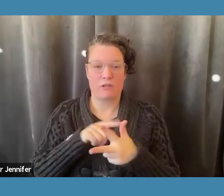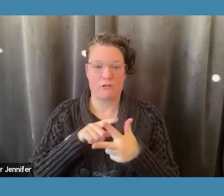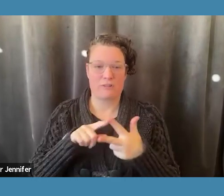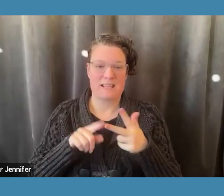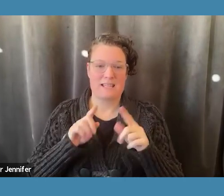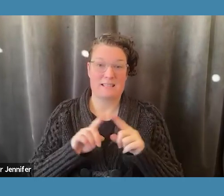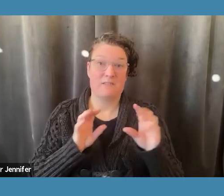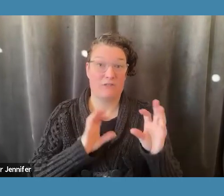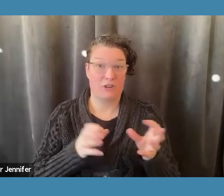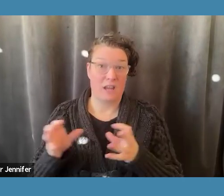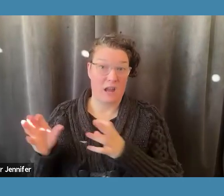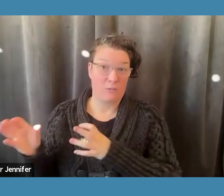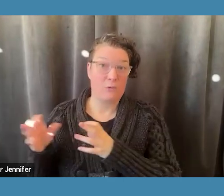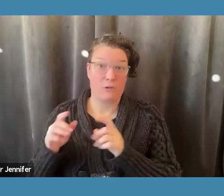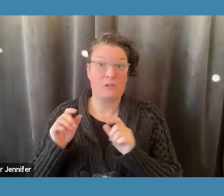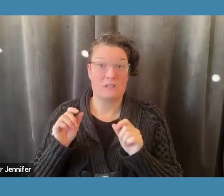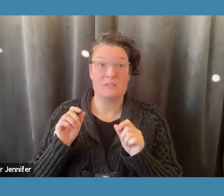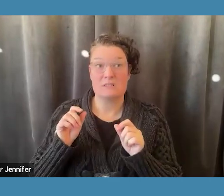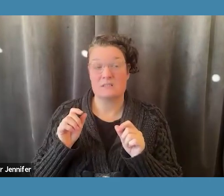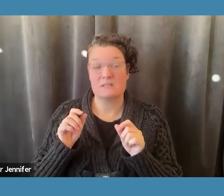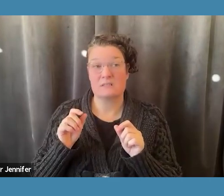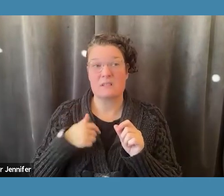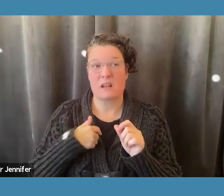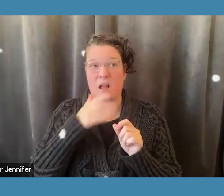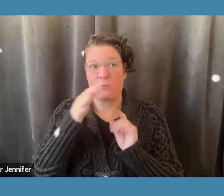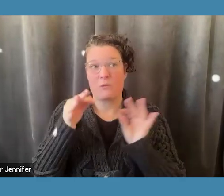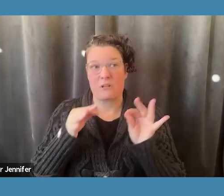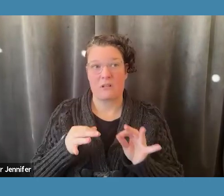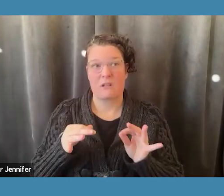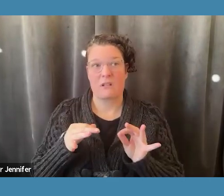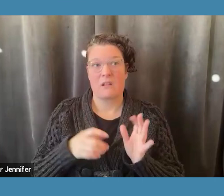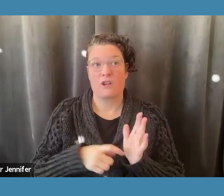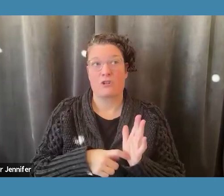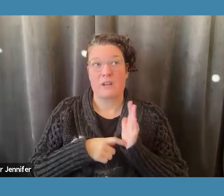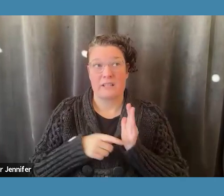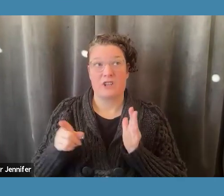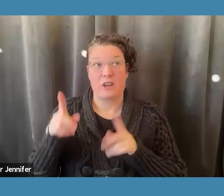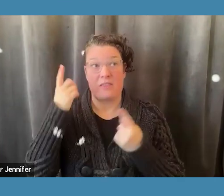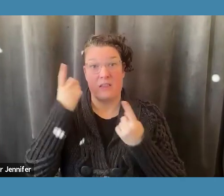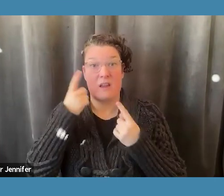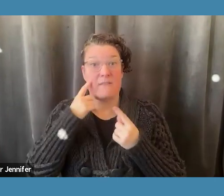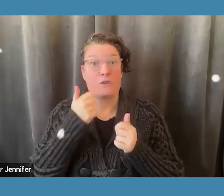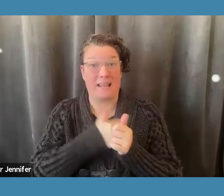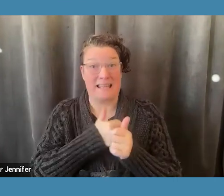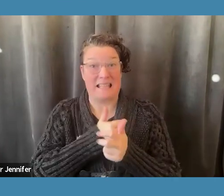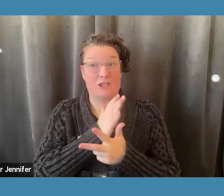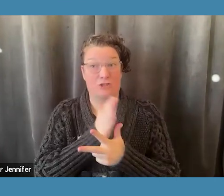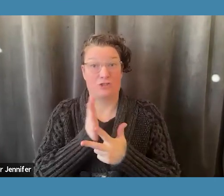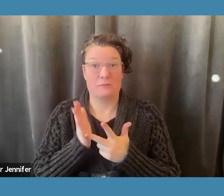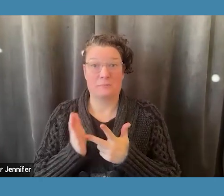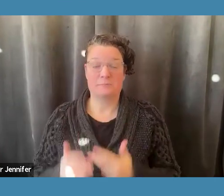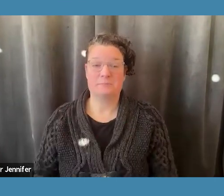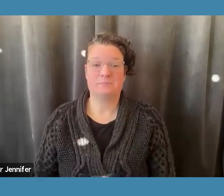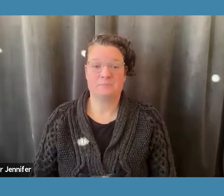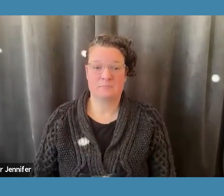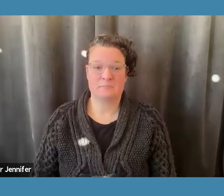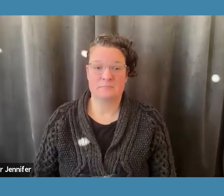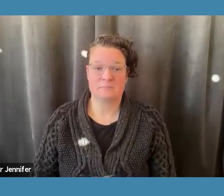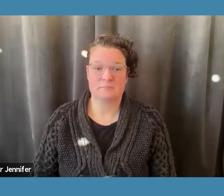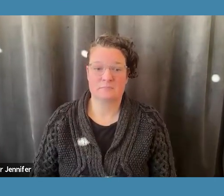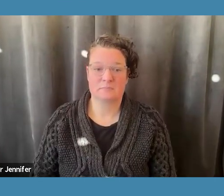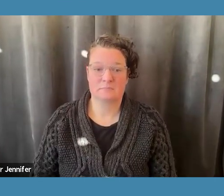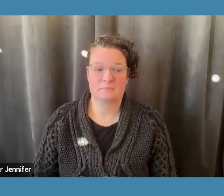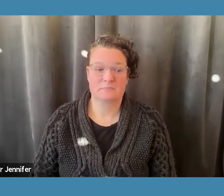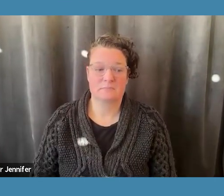categories that you can go through, and I'm going to go through the criteria that they look at for each of these 3 categories. I will say